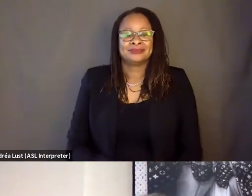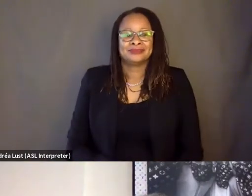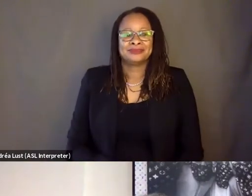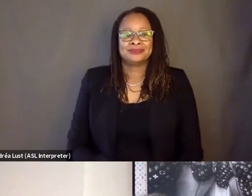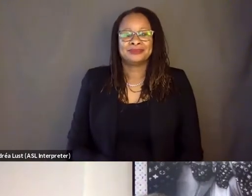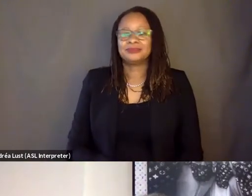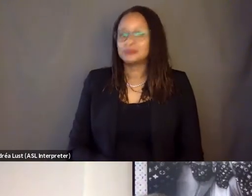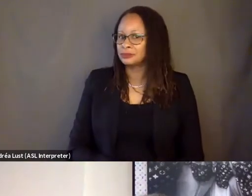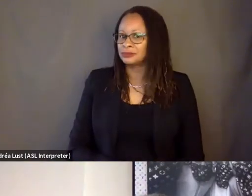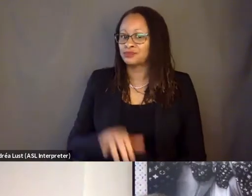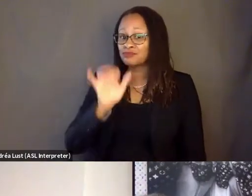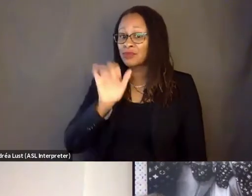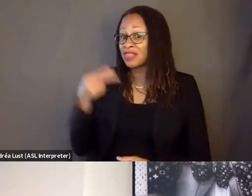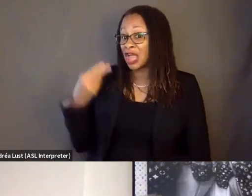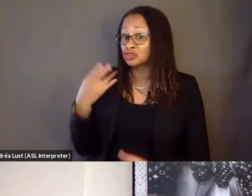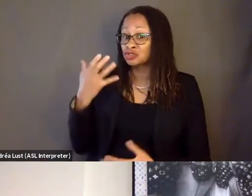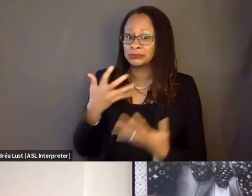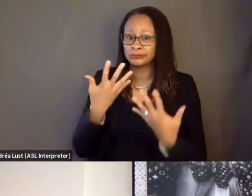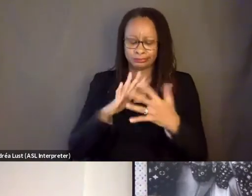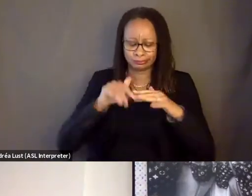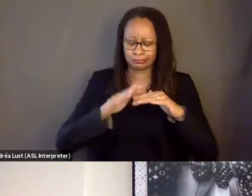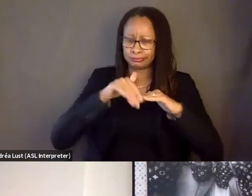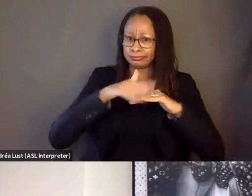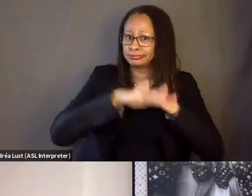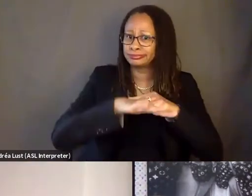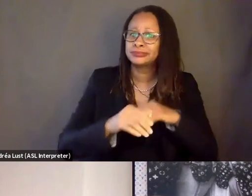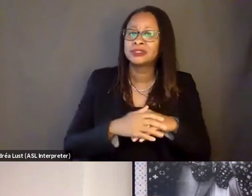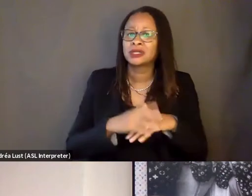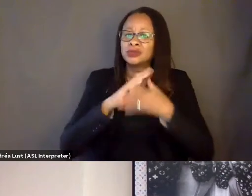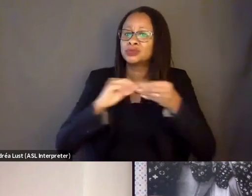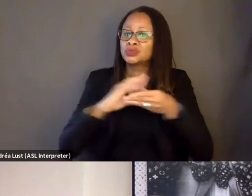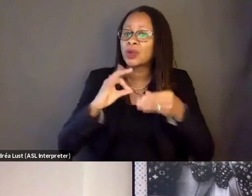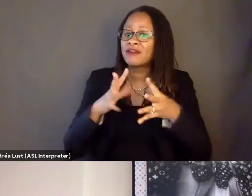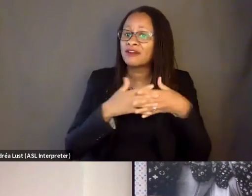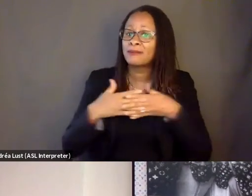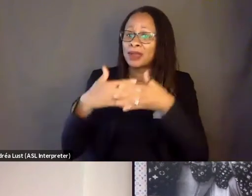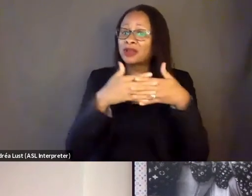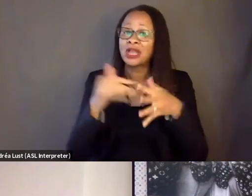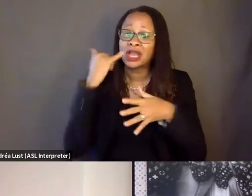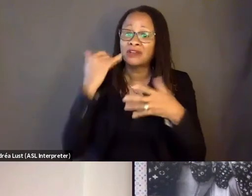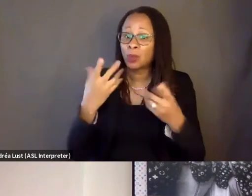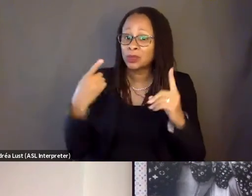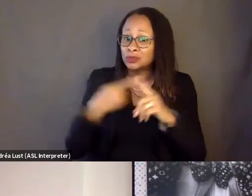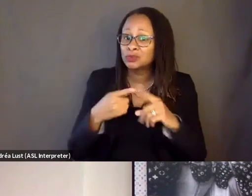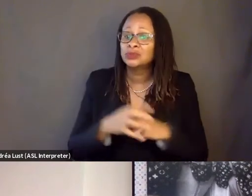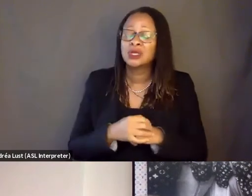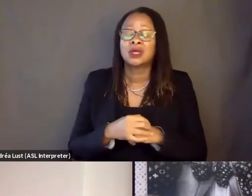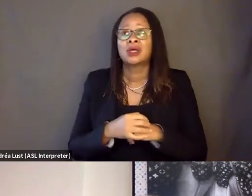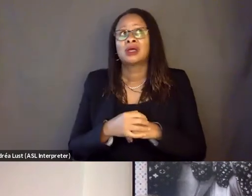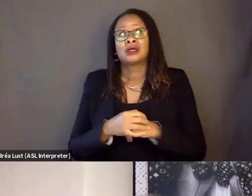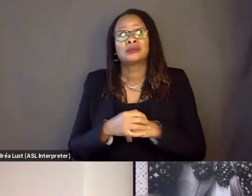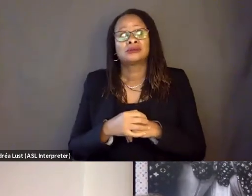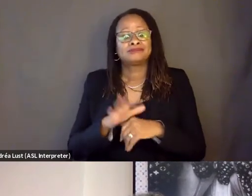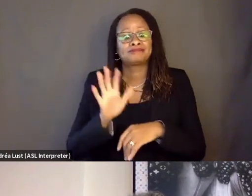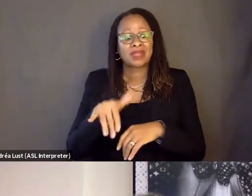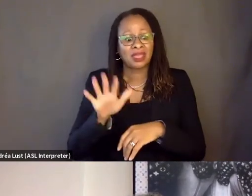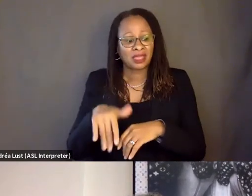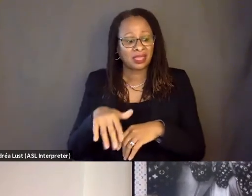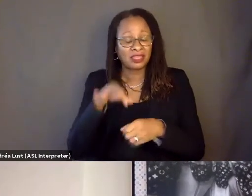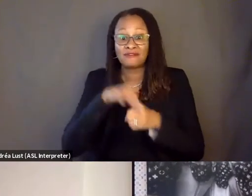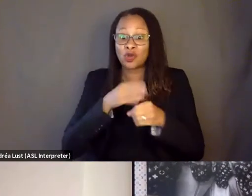That history that kind of weaves through the story of America, if you will, the Voting Rights Act,